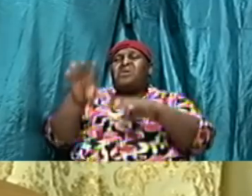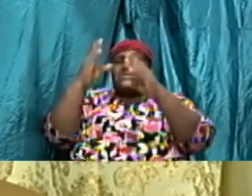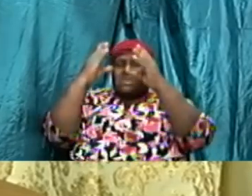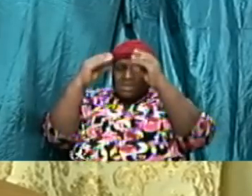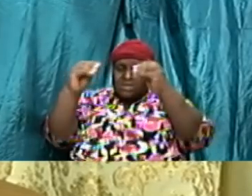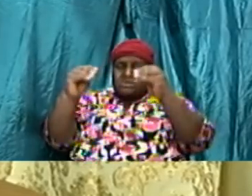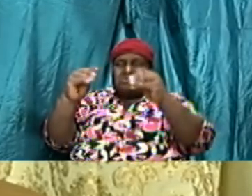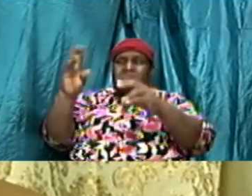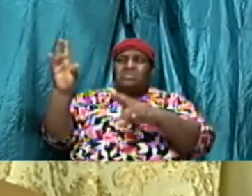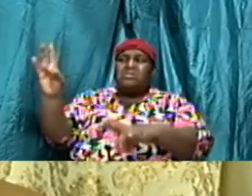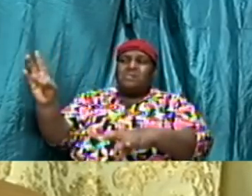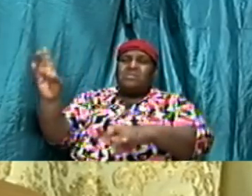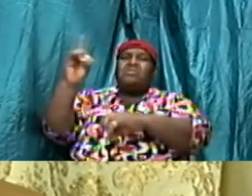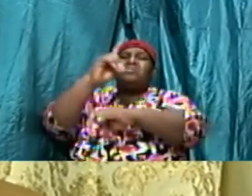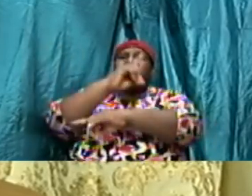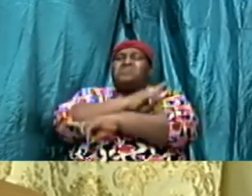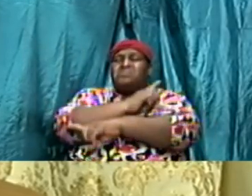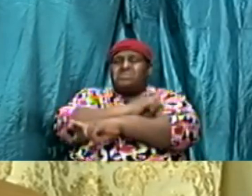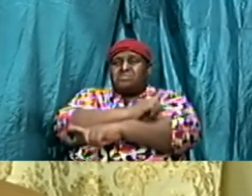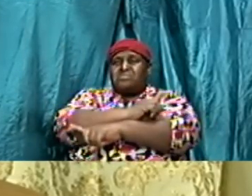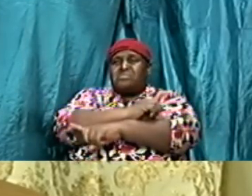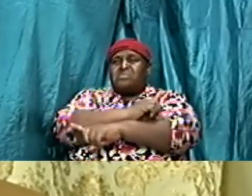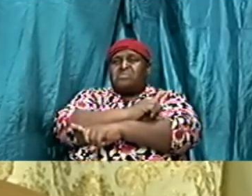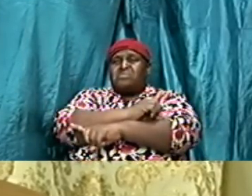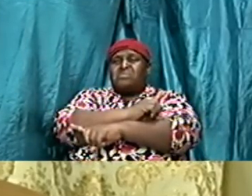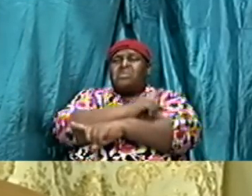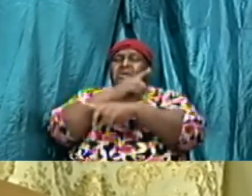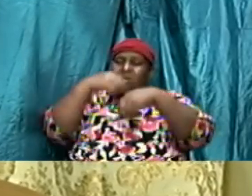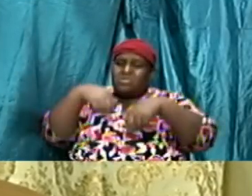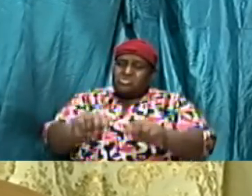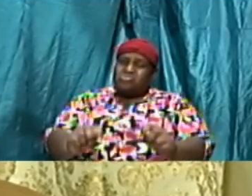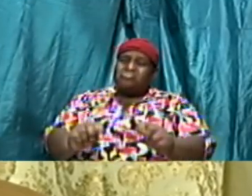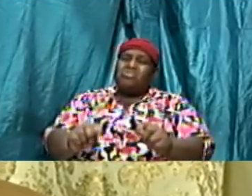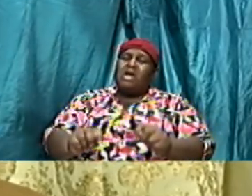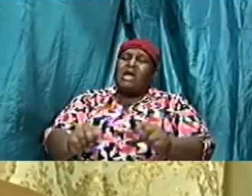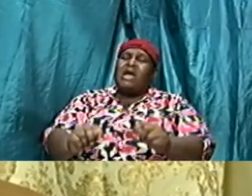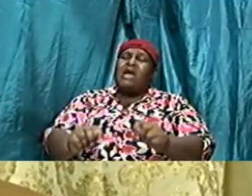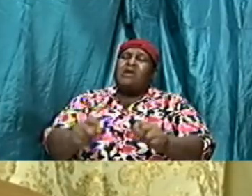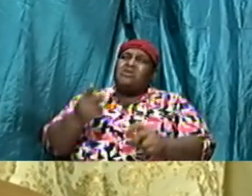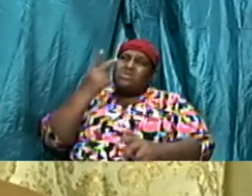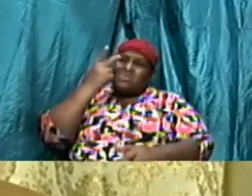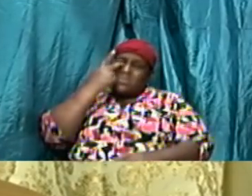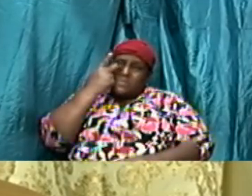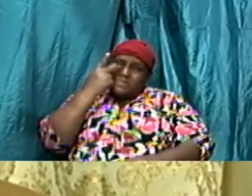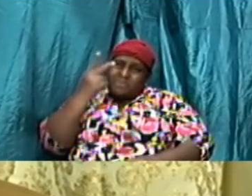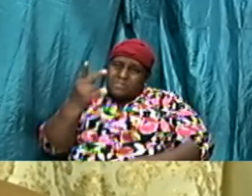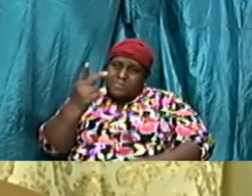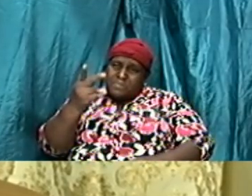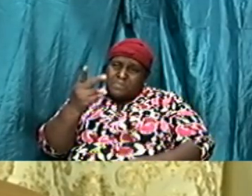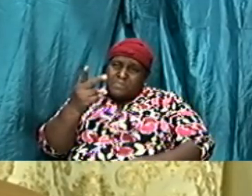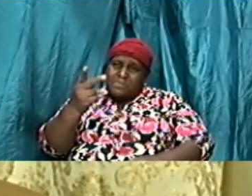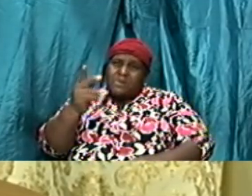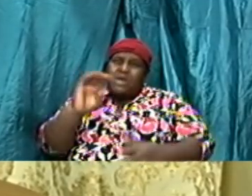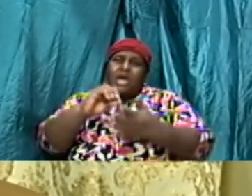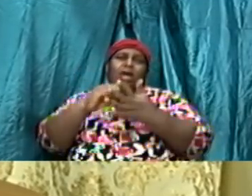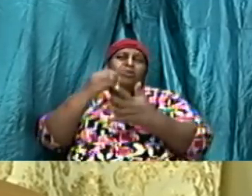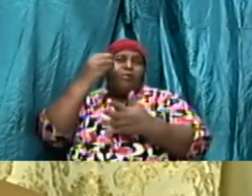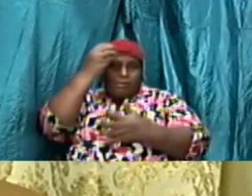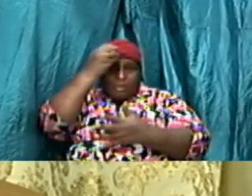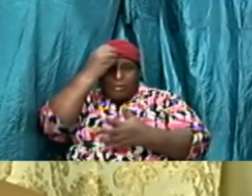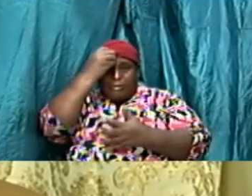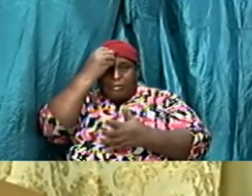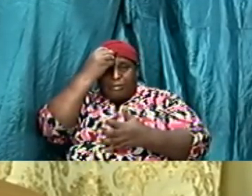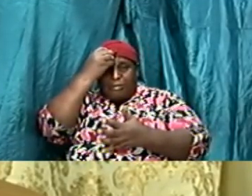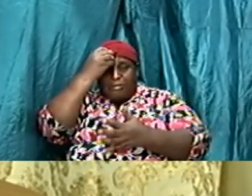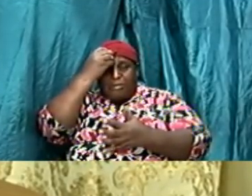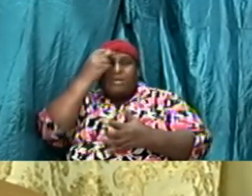seventh day. And we're going to try to go there, and we're going to try to work our way through the scriptures to see if we can